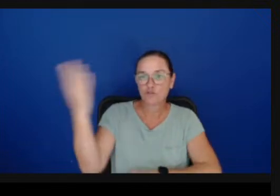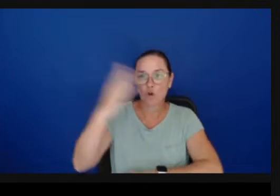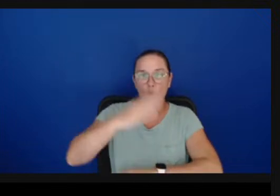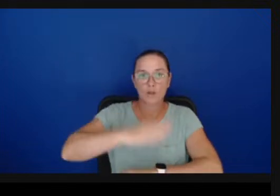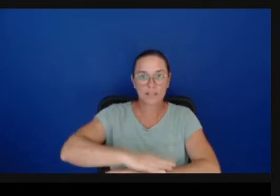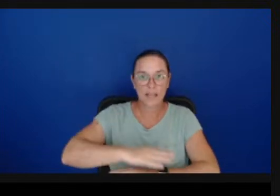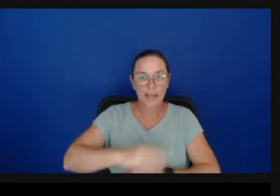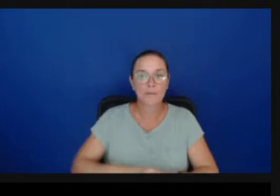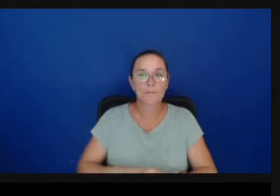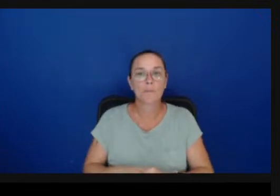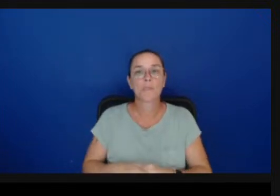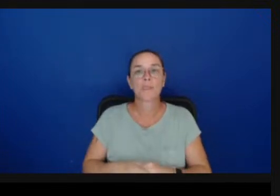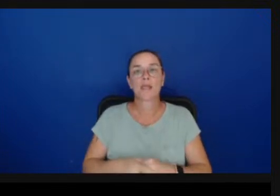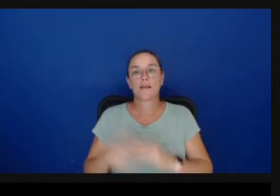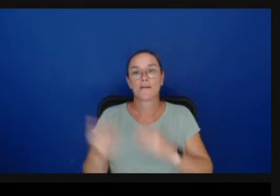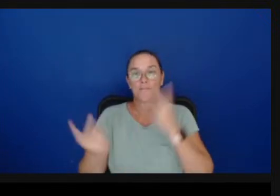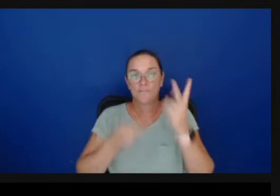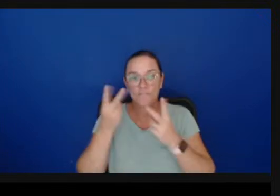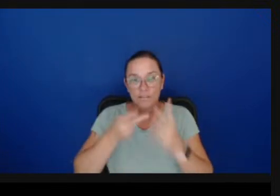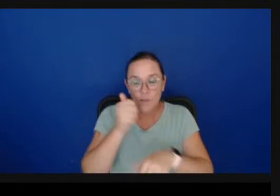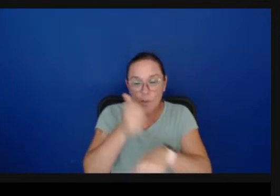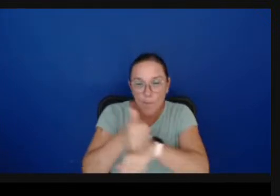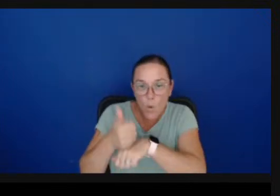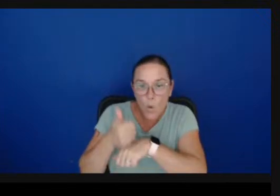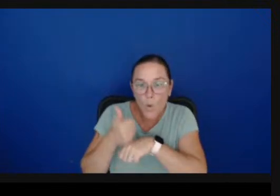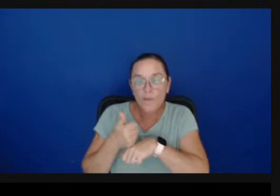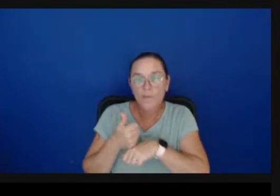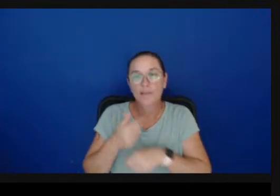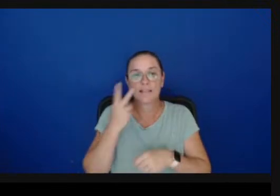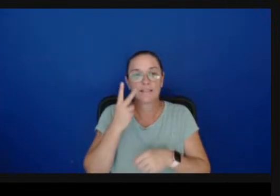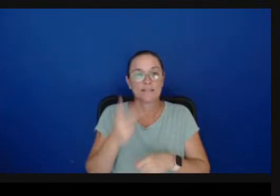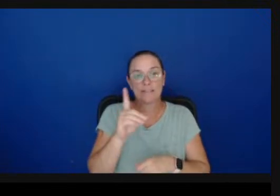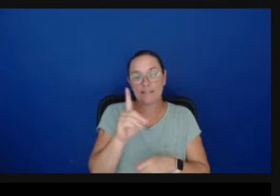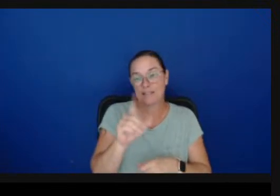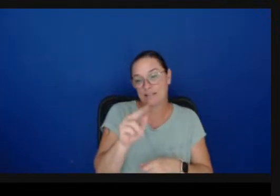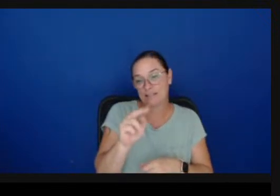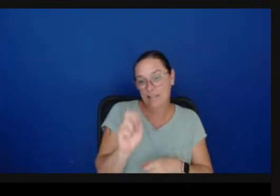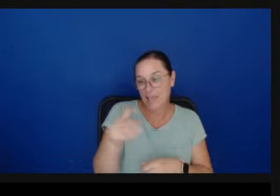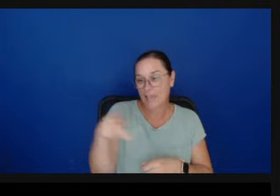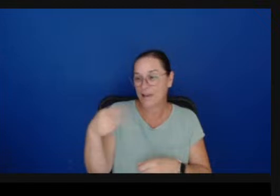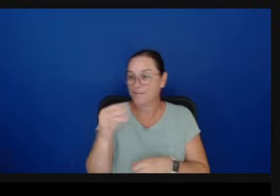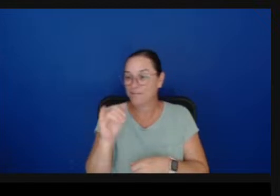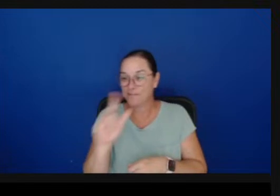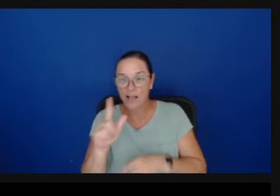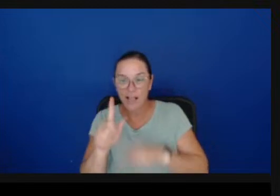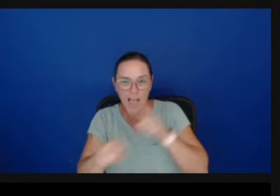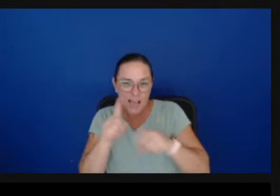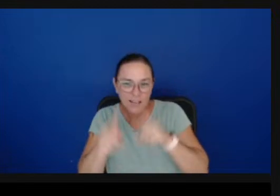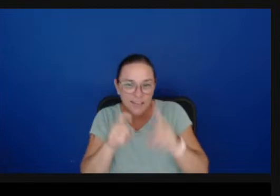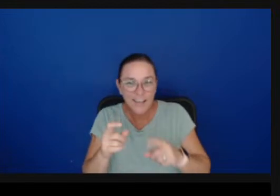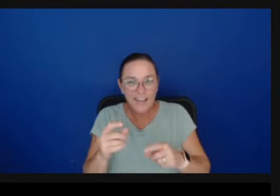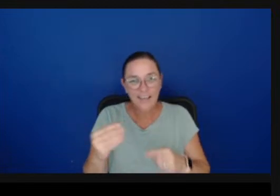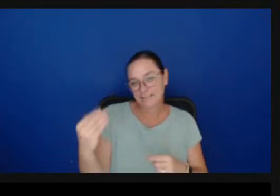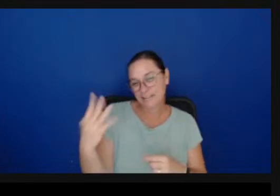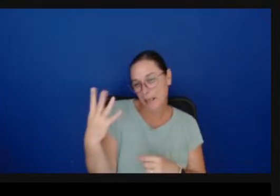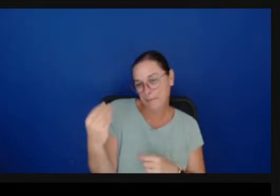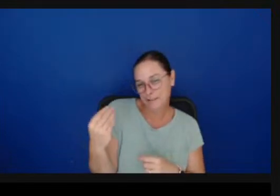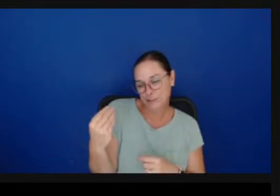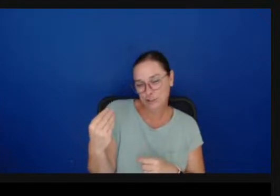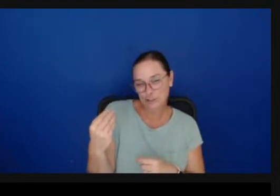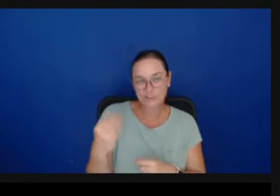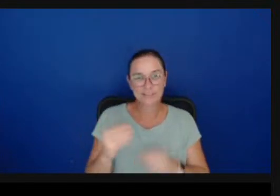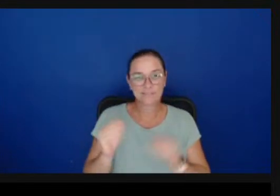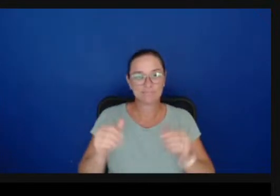that are happening, visit the booth, stop by, see Dane and Phil, ask them some questions, take some pictures, Put them up on